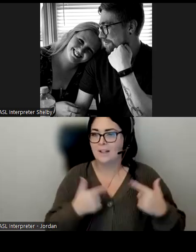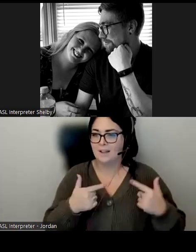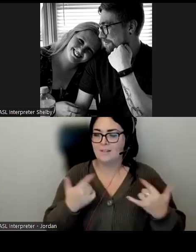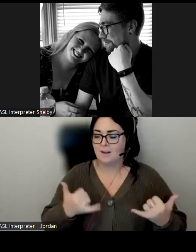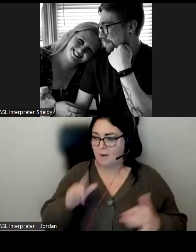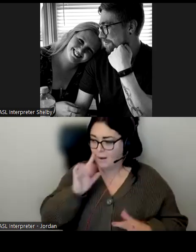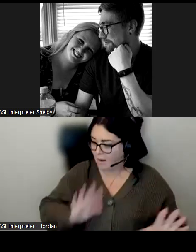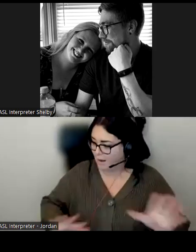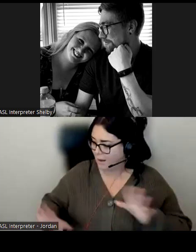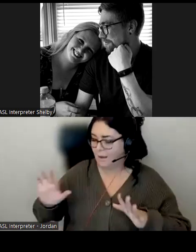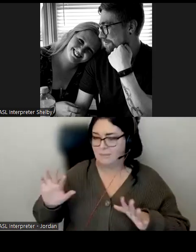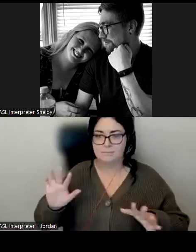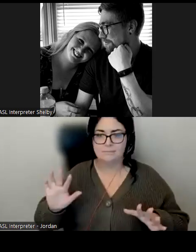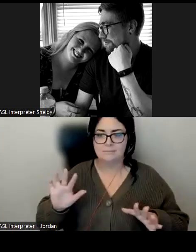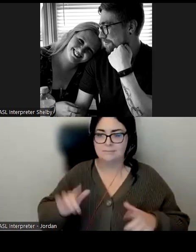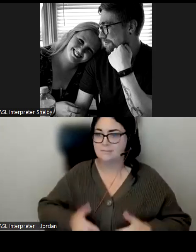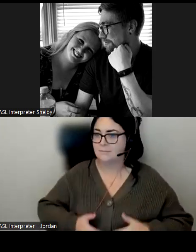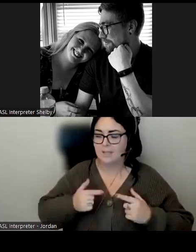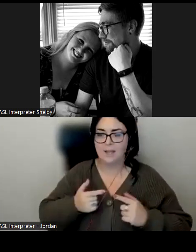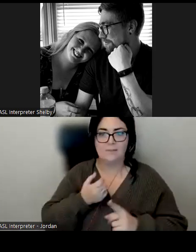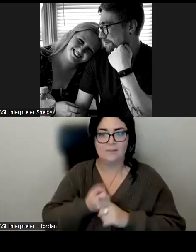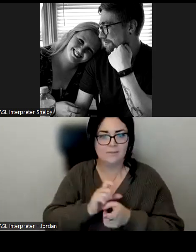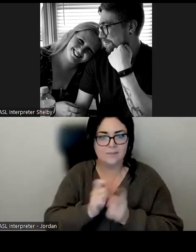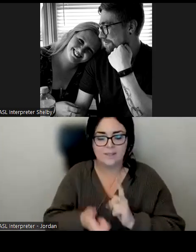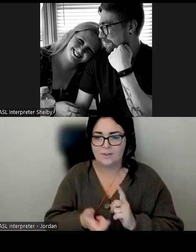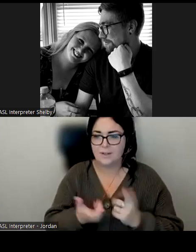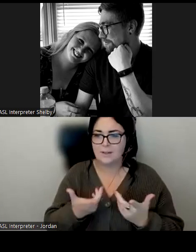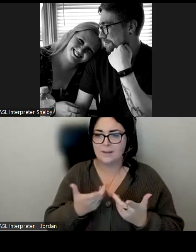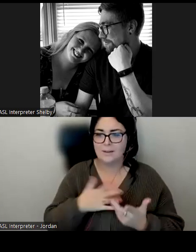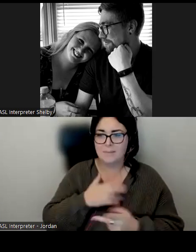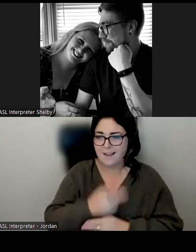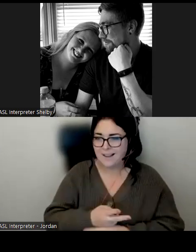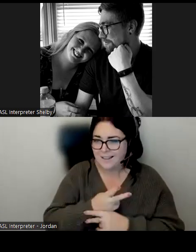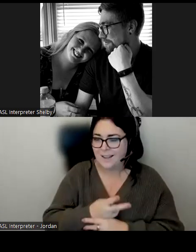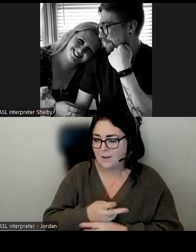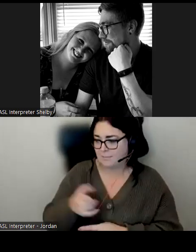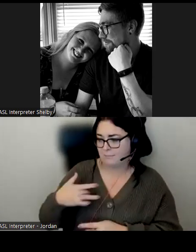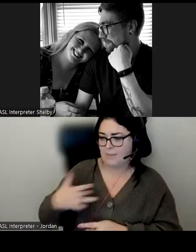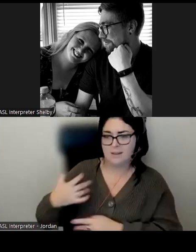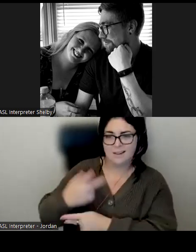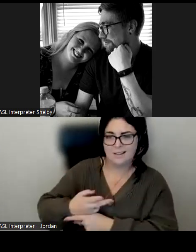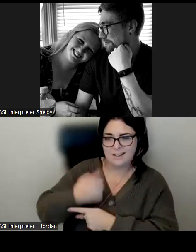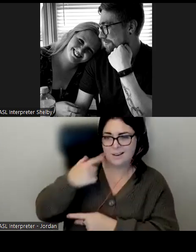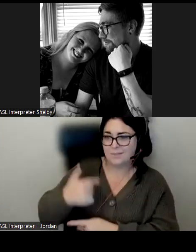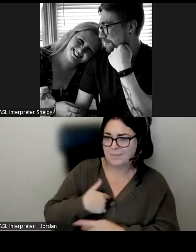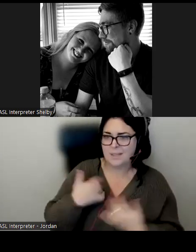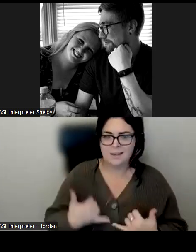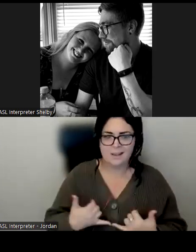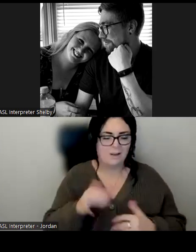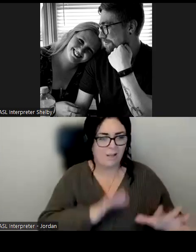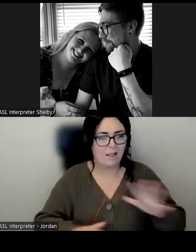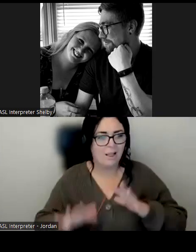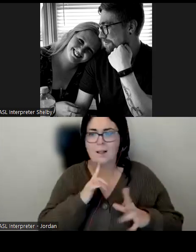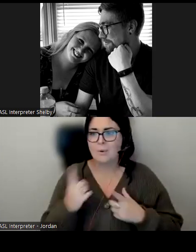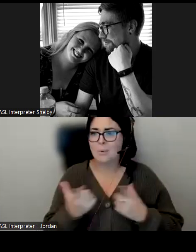it's really changed their life. And now their care is going to suffer because the person who was doing more caregiving is now lost. And it's just a